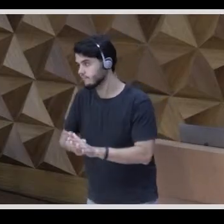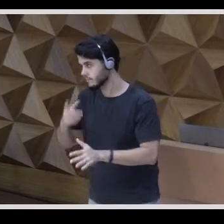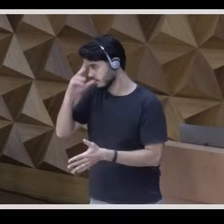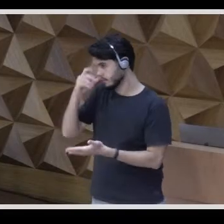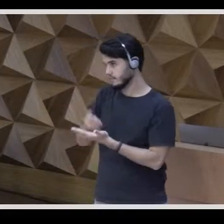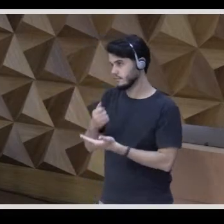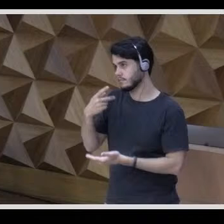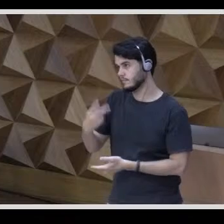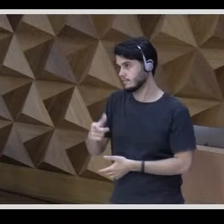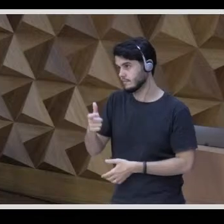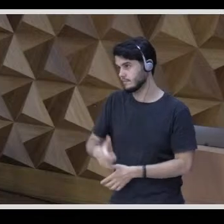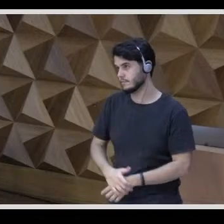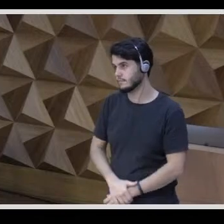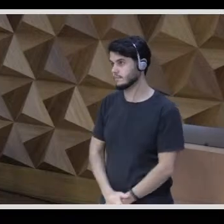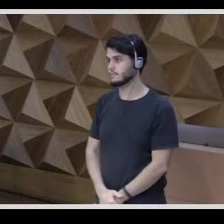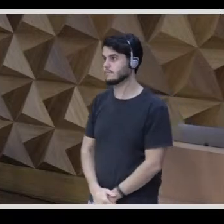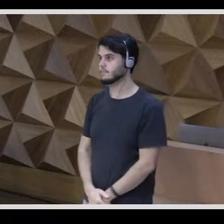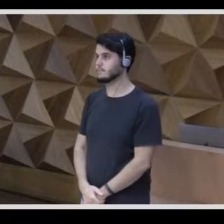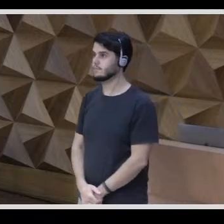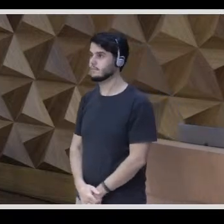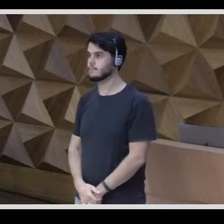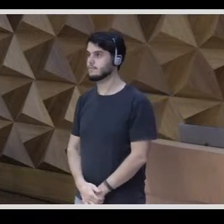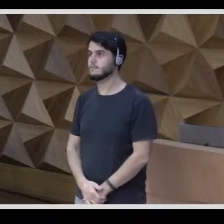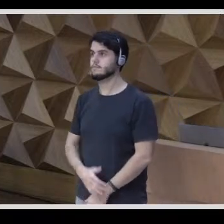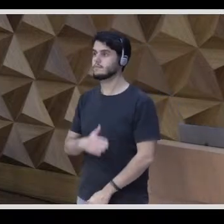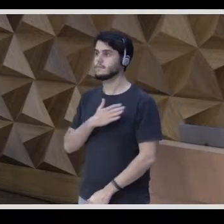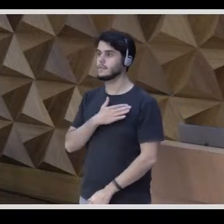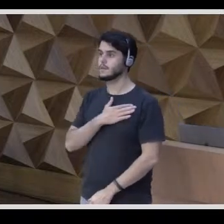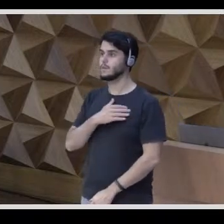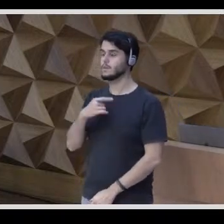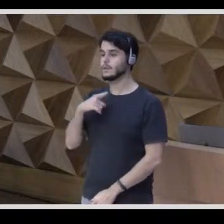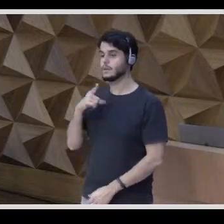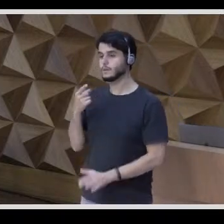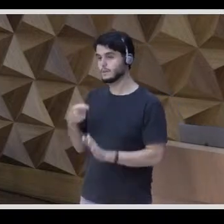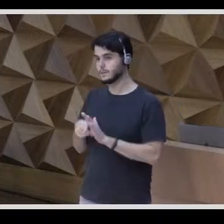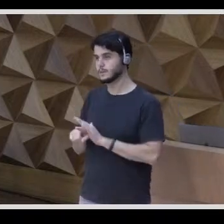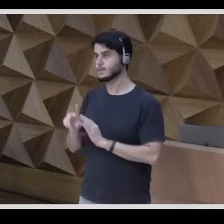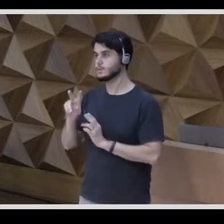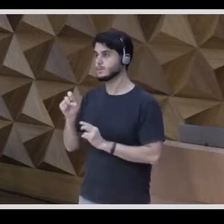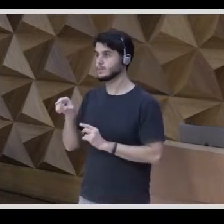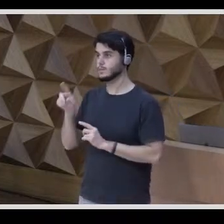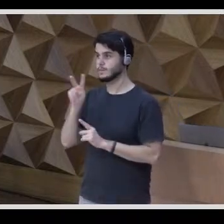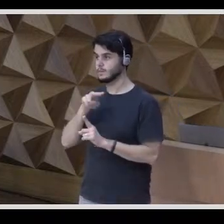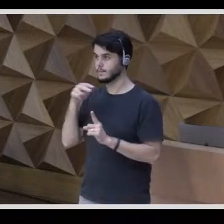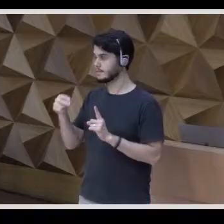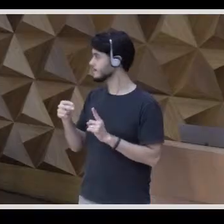So I have a question on the suspicion of technology.